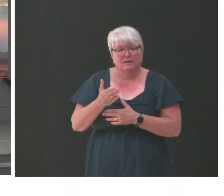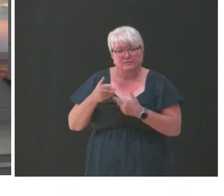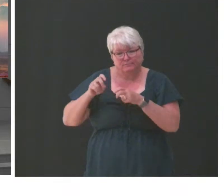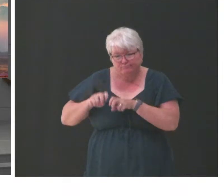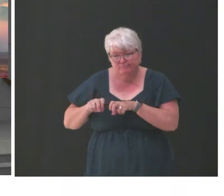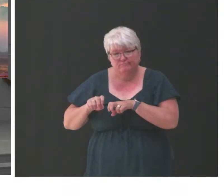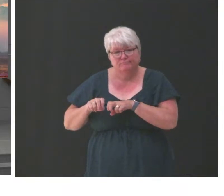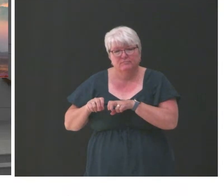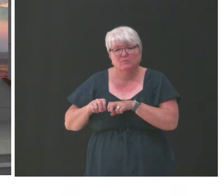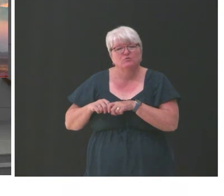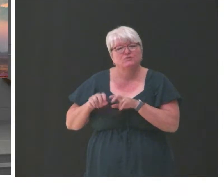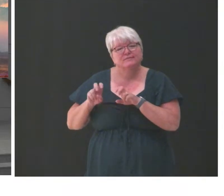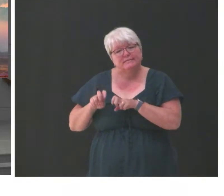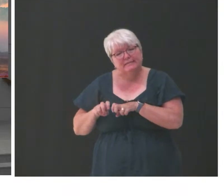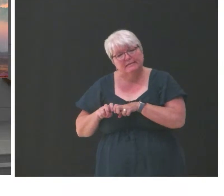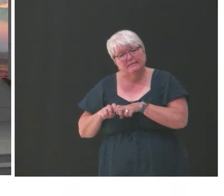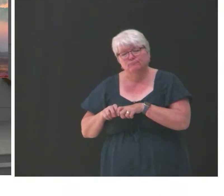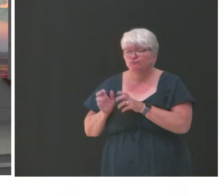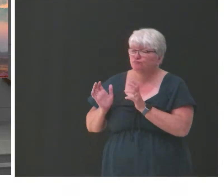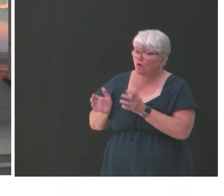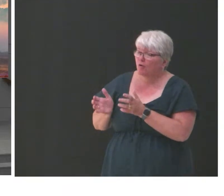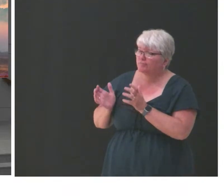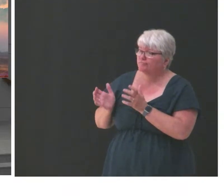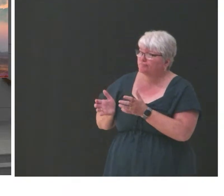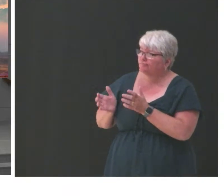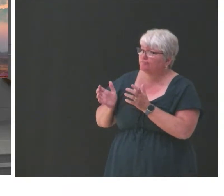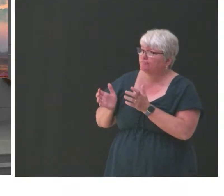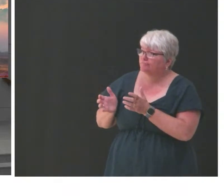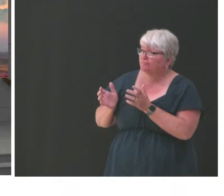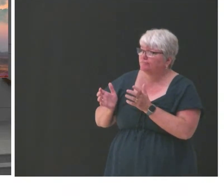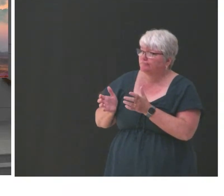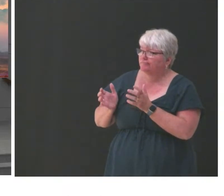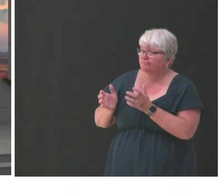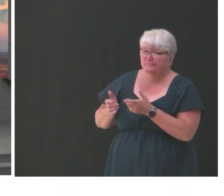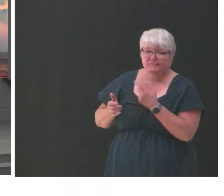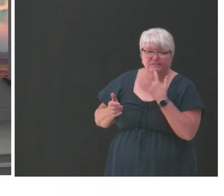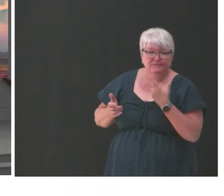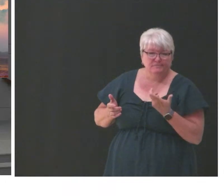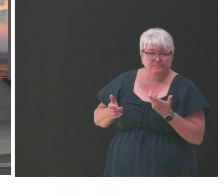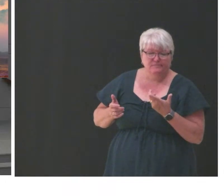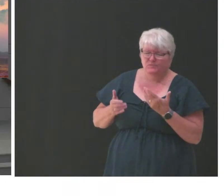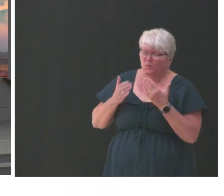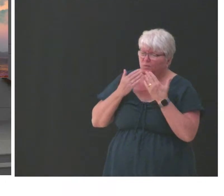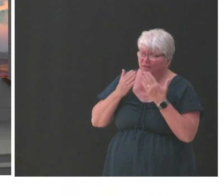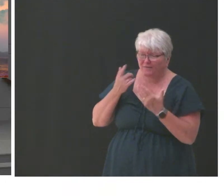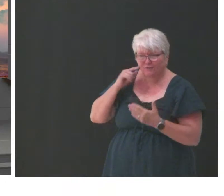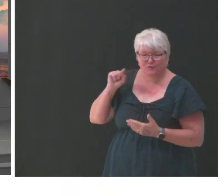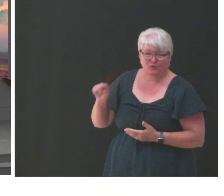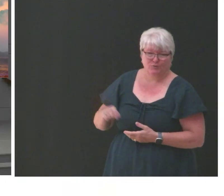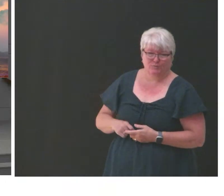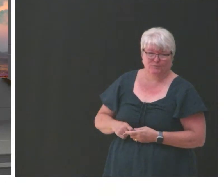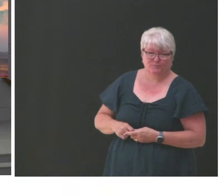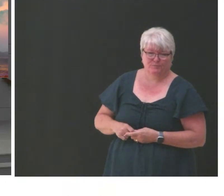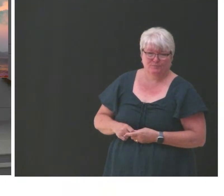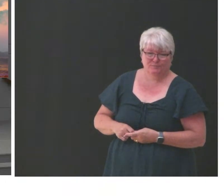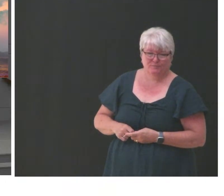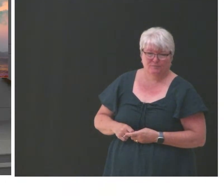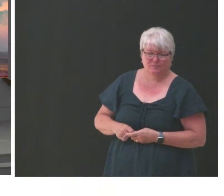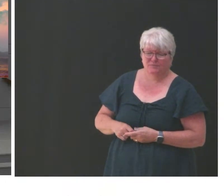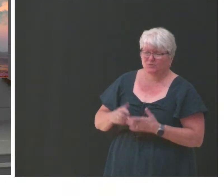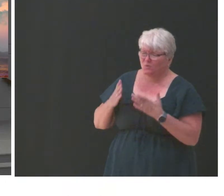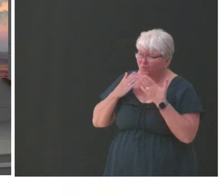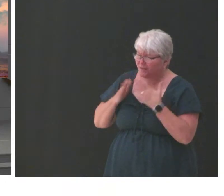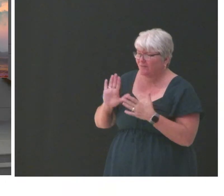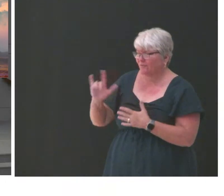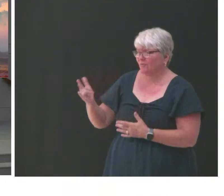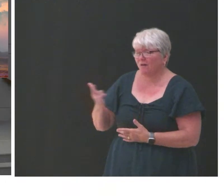train. And we just sit and we just talk. And we can say, so thankful for you. So thankful